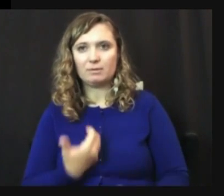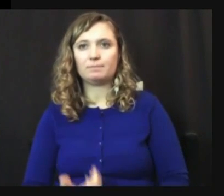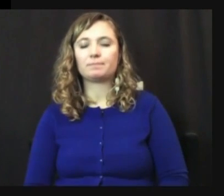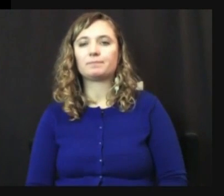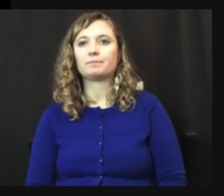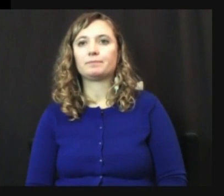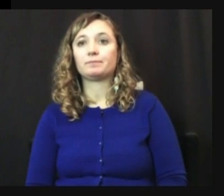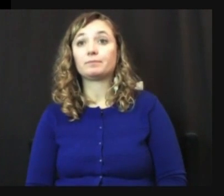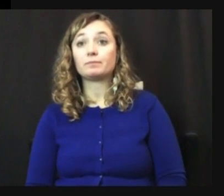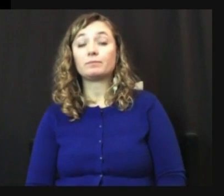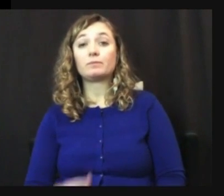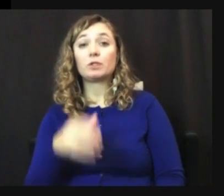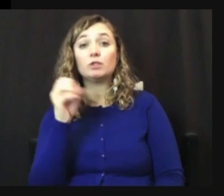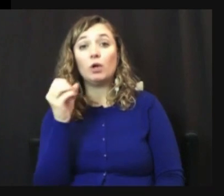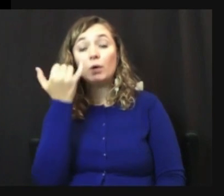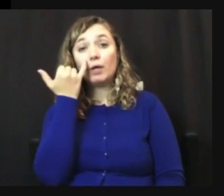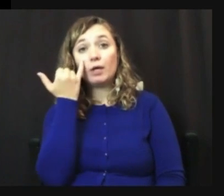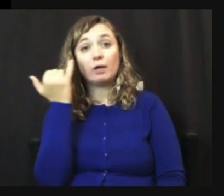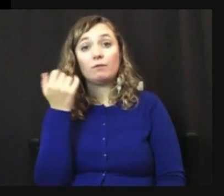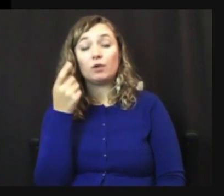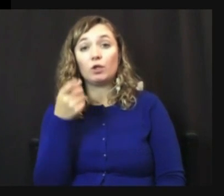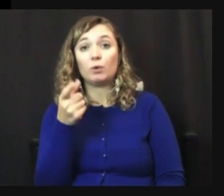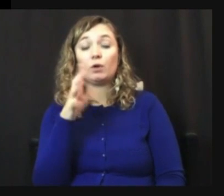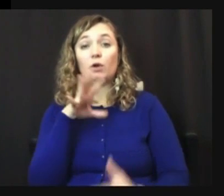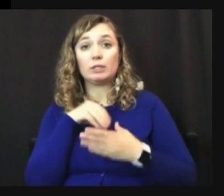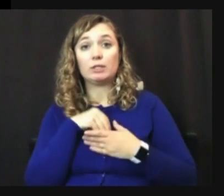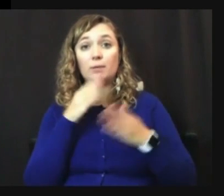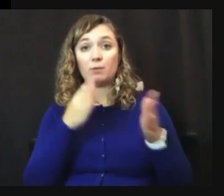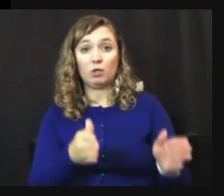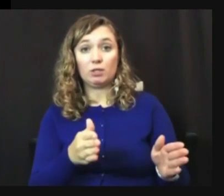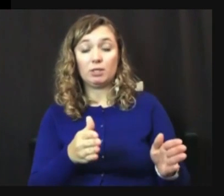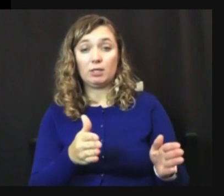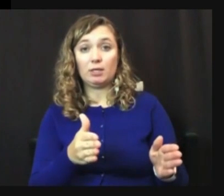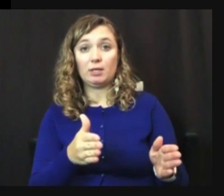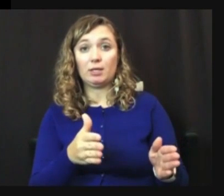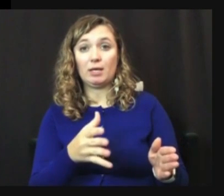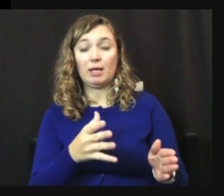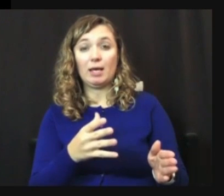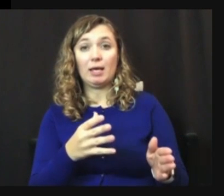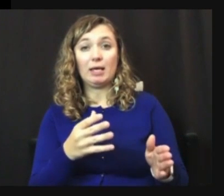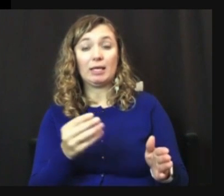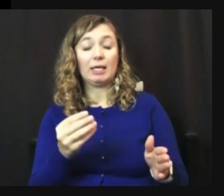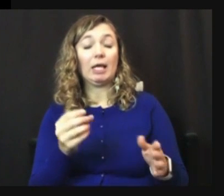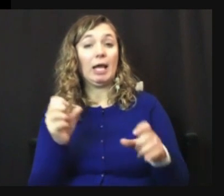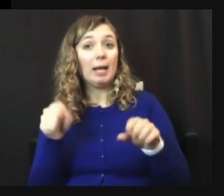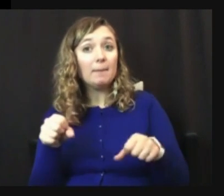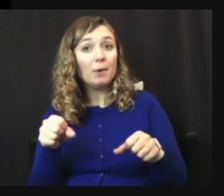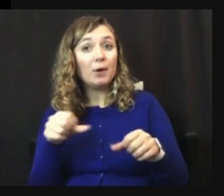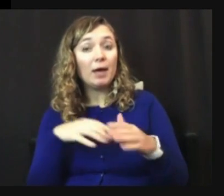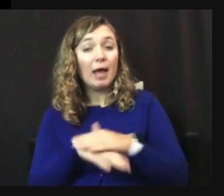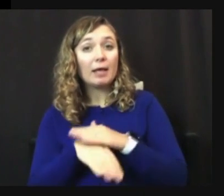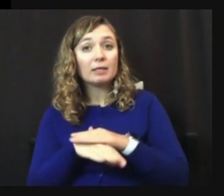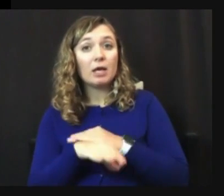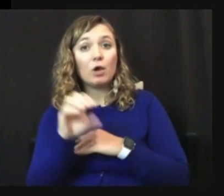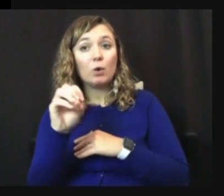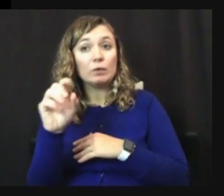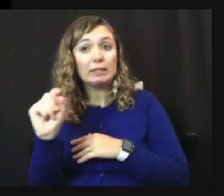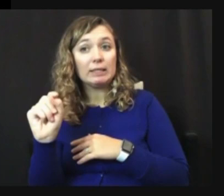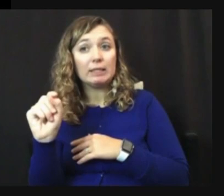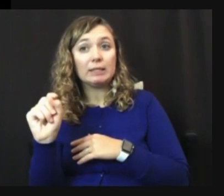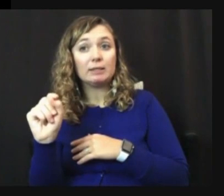So if you are an autistic person and are able to access occupational